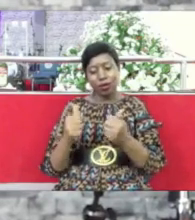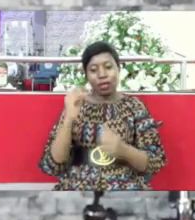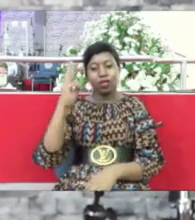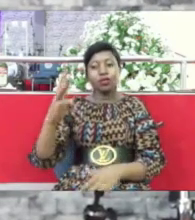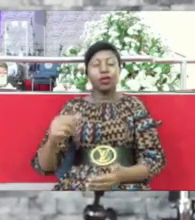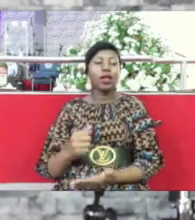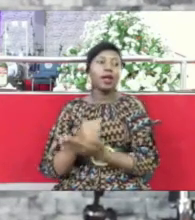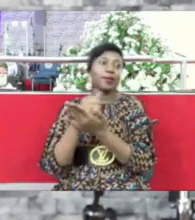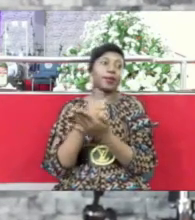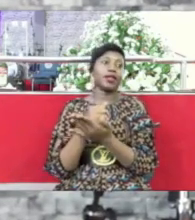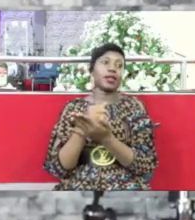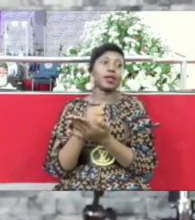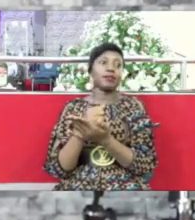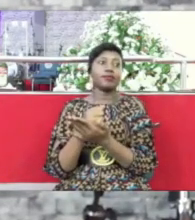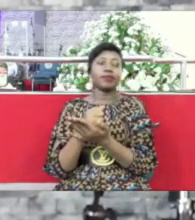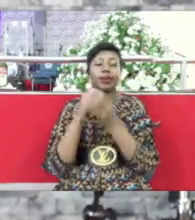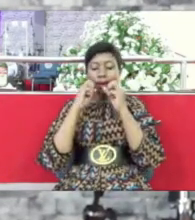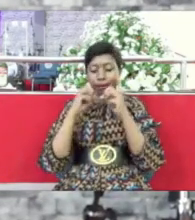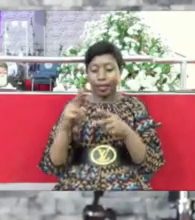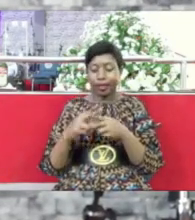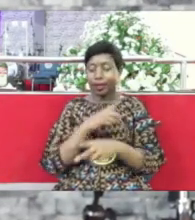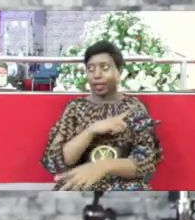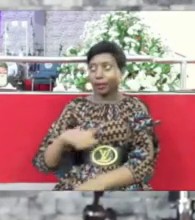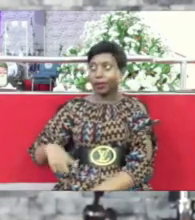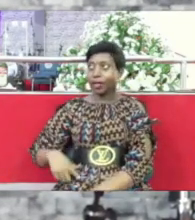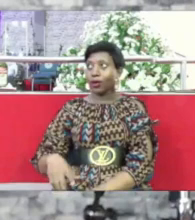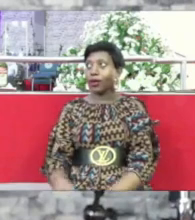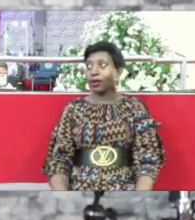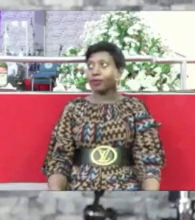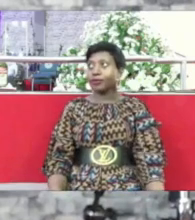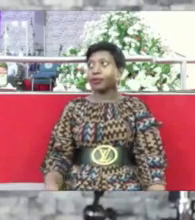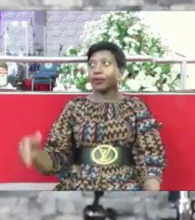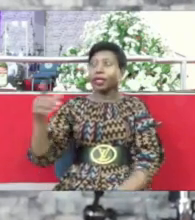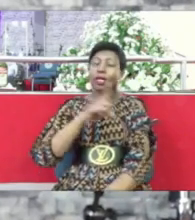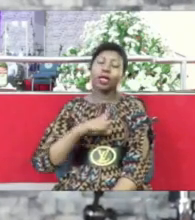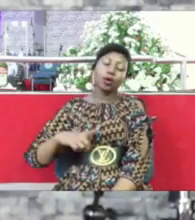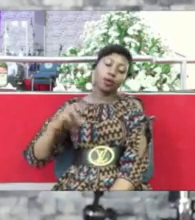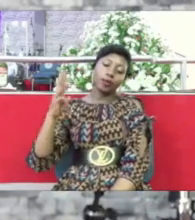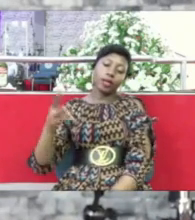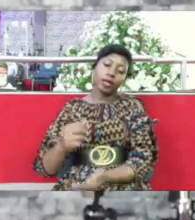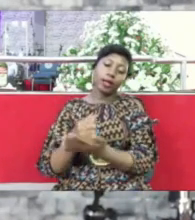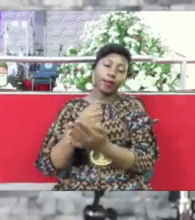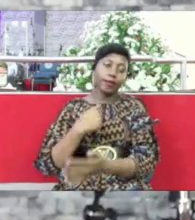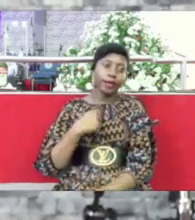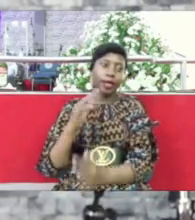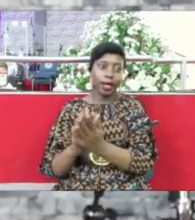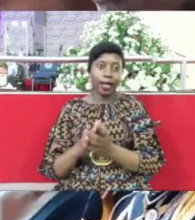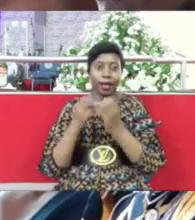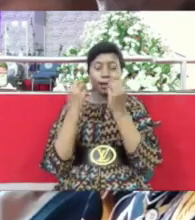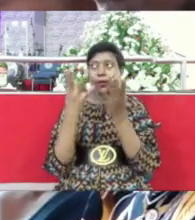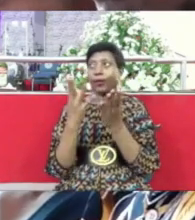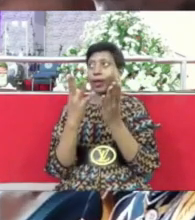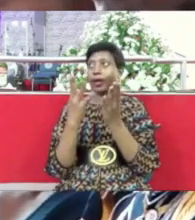me. Atanisaidia. Oh, blessed be the name of the Lord. Amen. He will help me. Atanisaidia. Hallelujah. Amen.